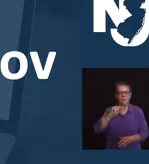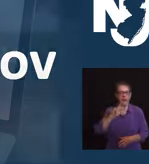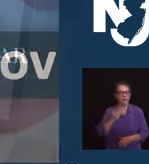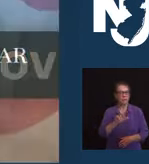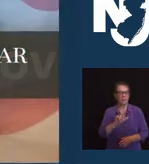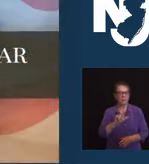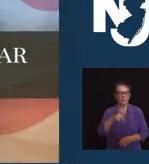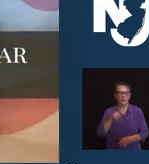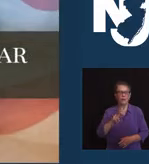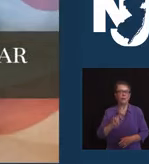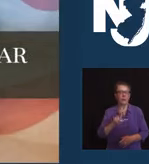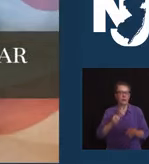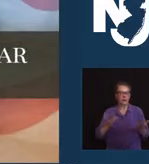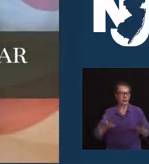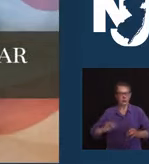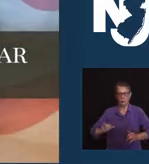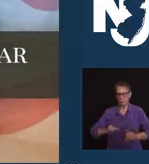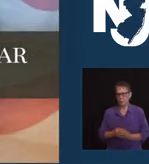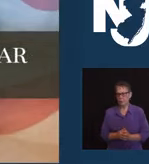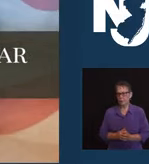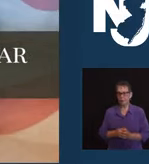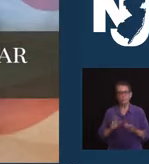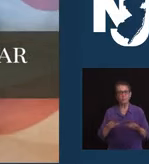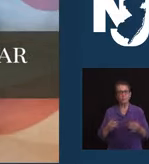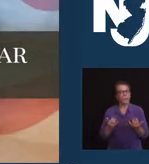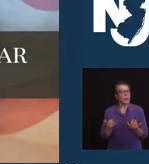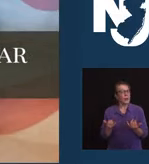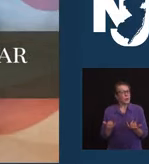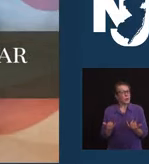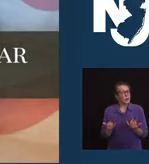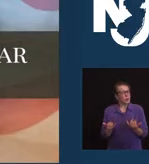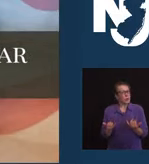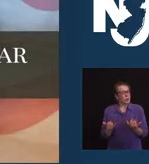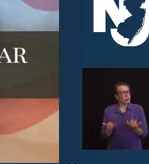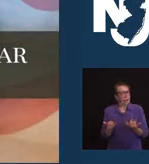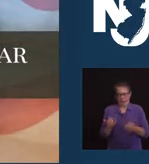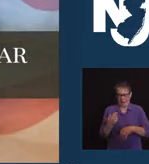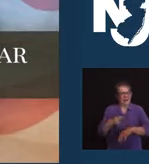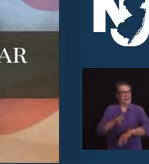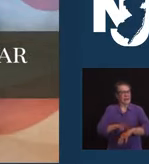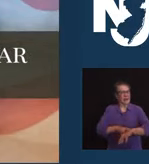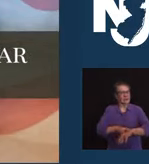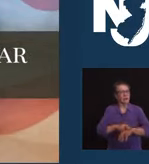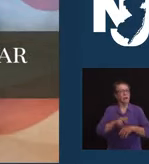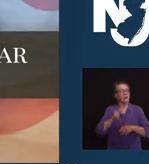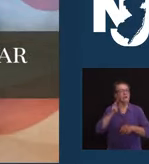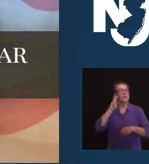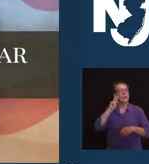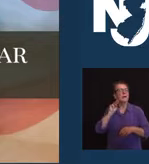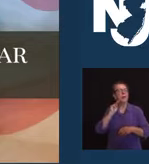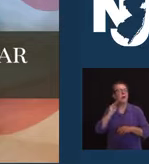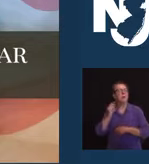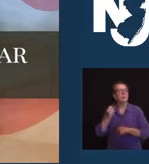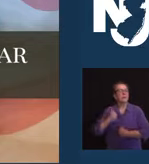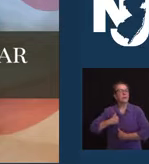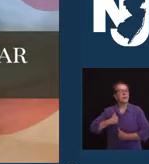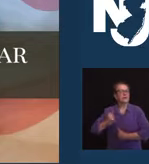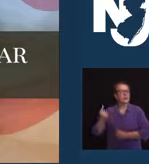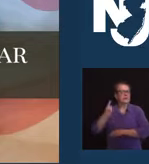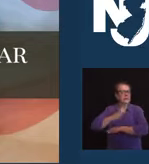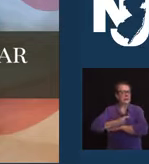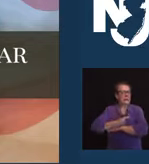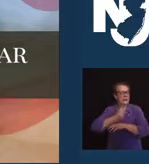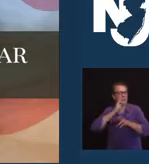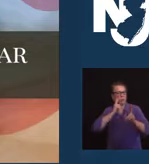National Vietnam War Veterans Day. So we salute the service and sacrifices of the honored New Jerseyans who wore